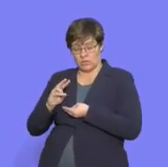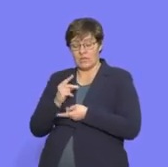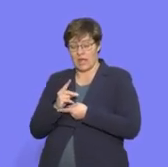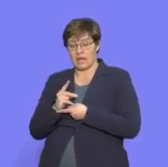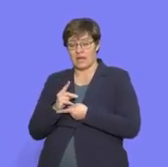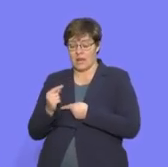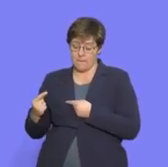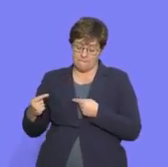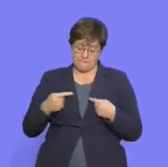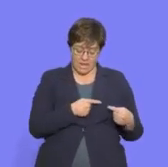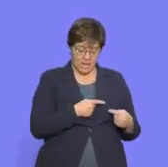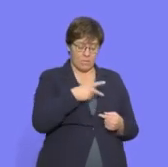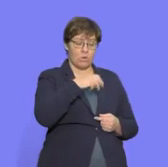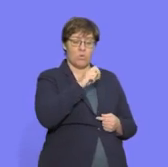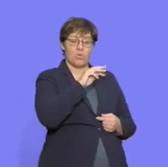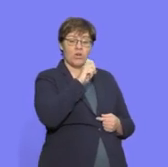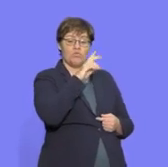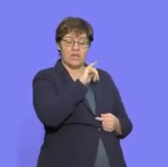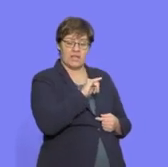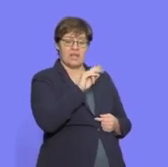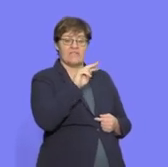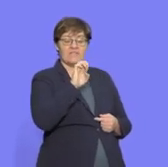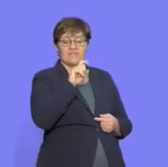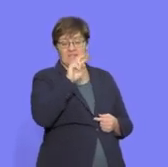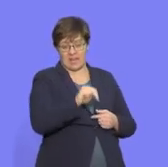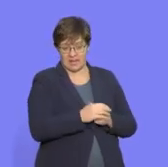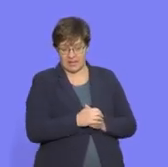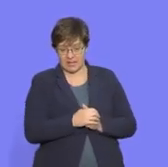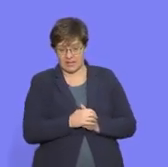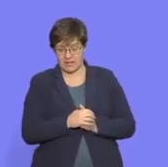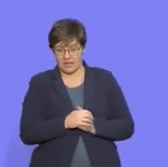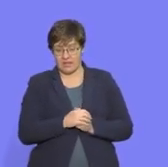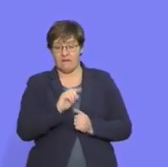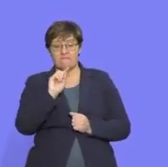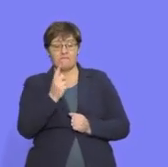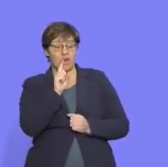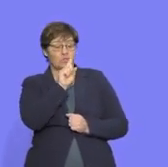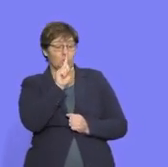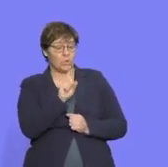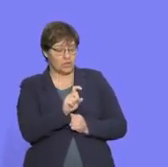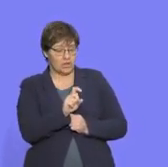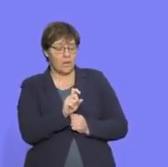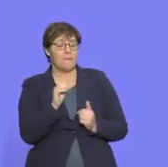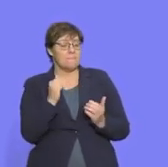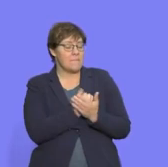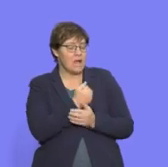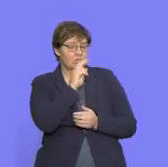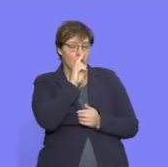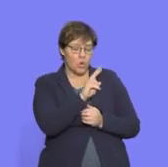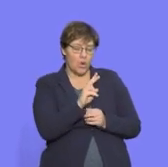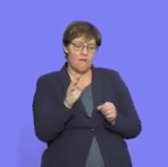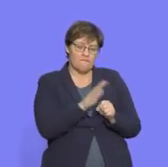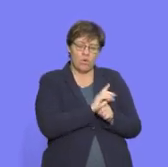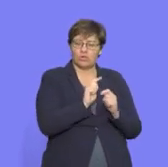with? A pulmonary vein. So for the first part of the question, you have to look at the whole